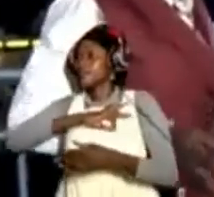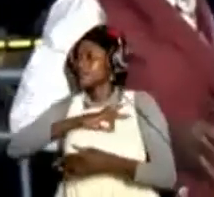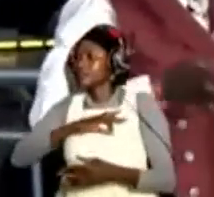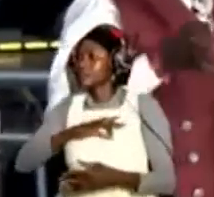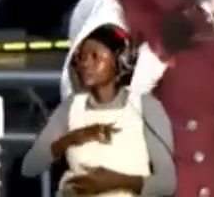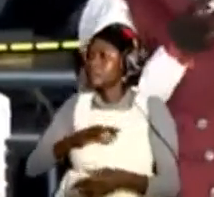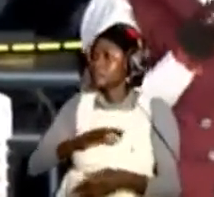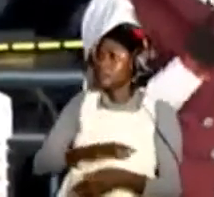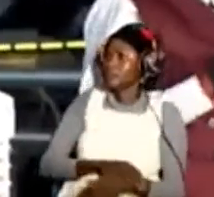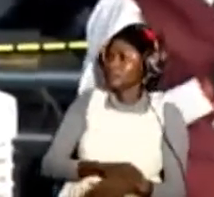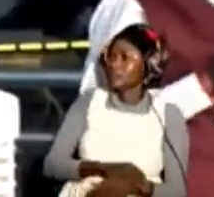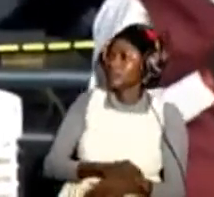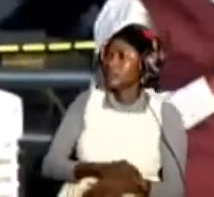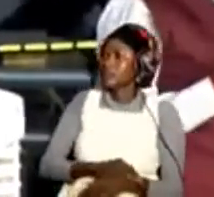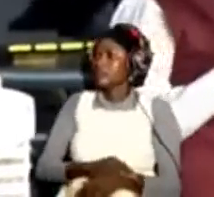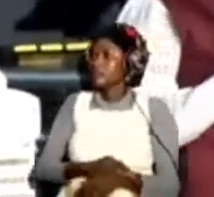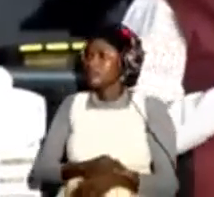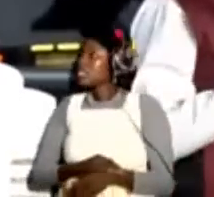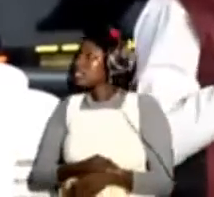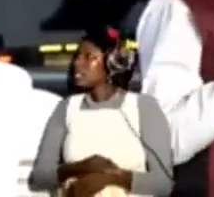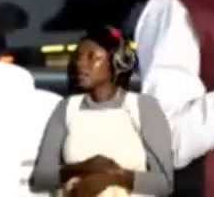This night,